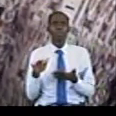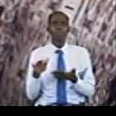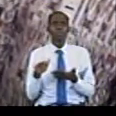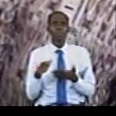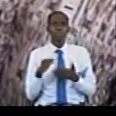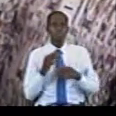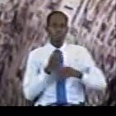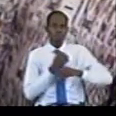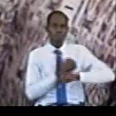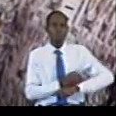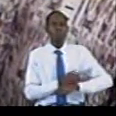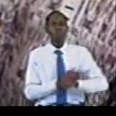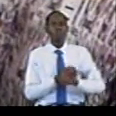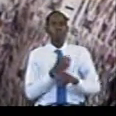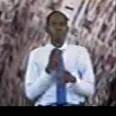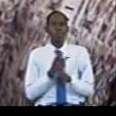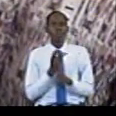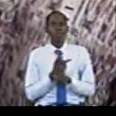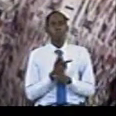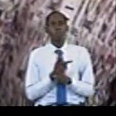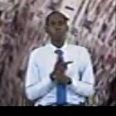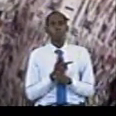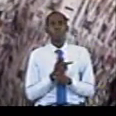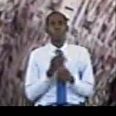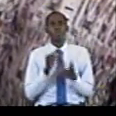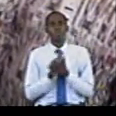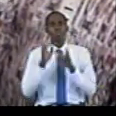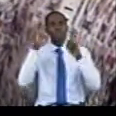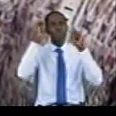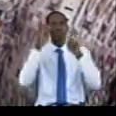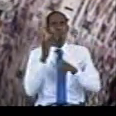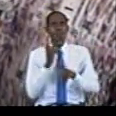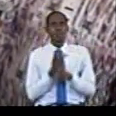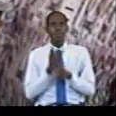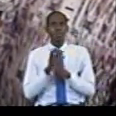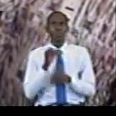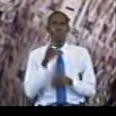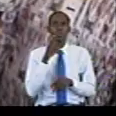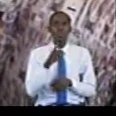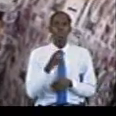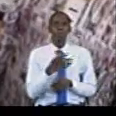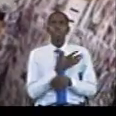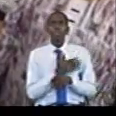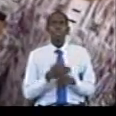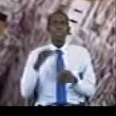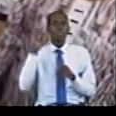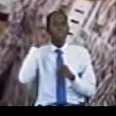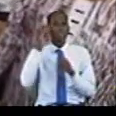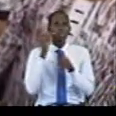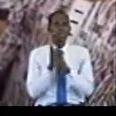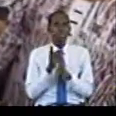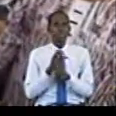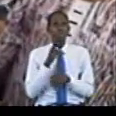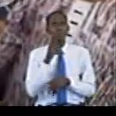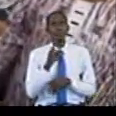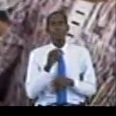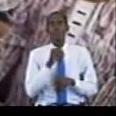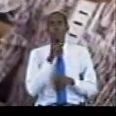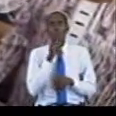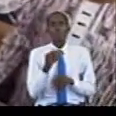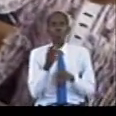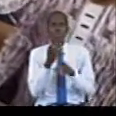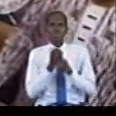preservation is sanctification. That he preserves you. Preserves you. That you are not getting it and losing